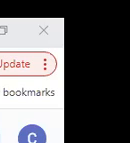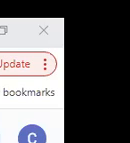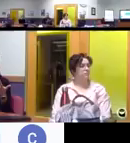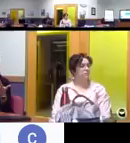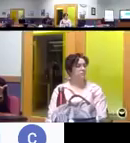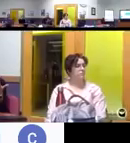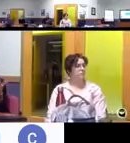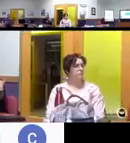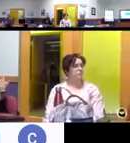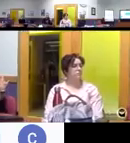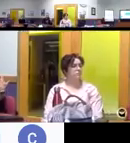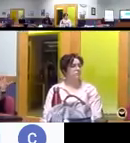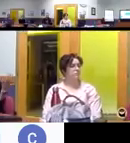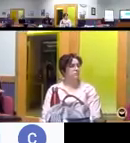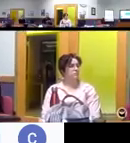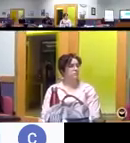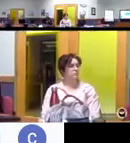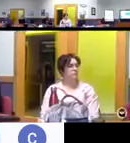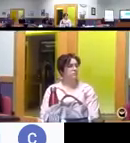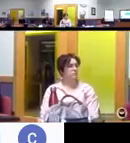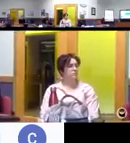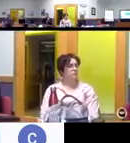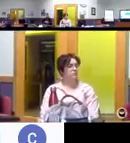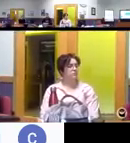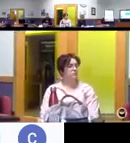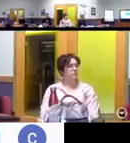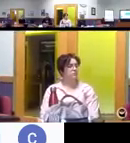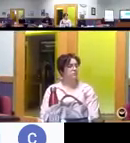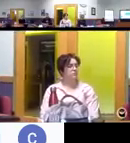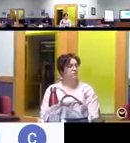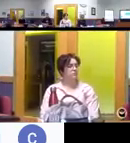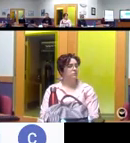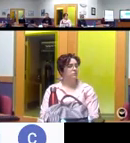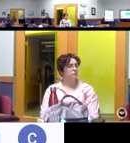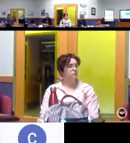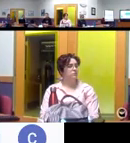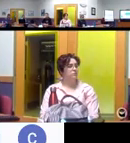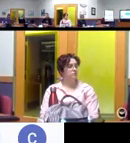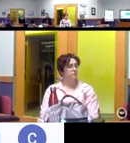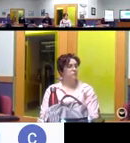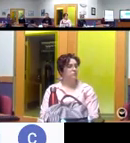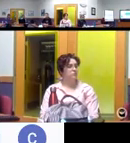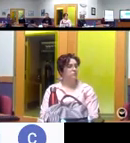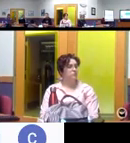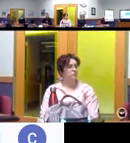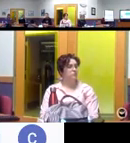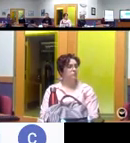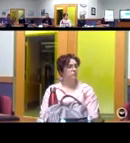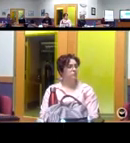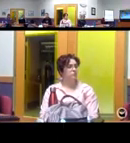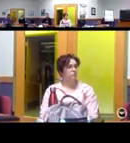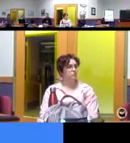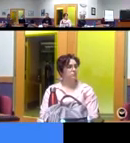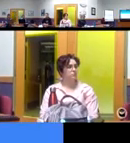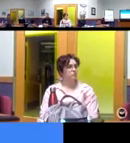all be keeping in mind and talk about with our staff. You know, I think using open-ended questions when you